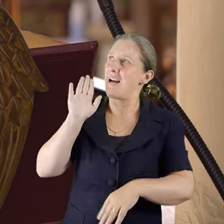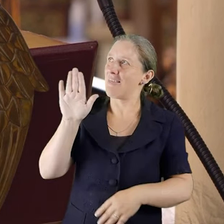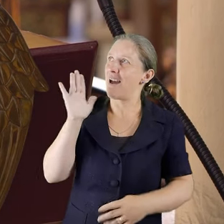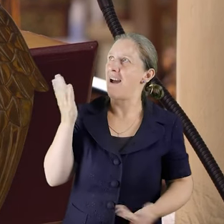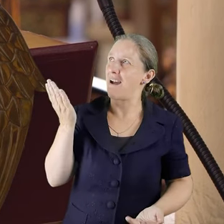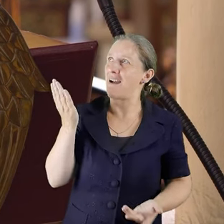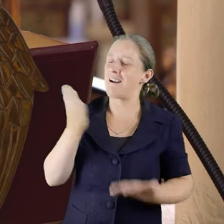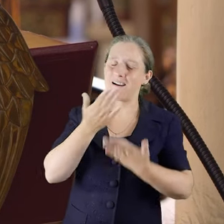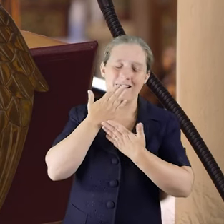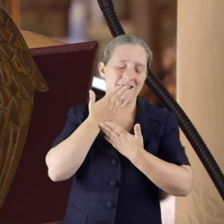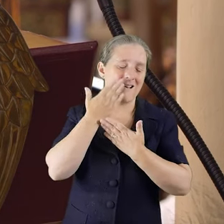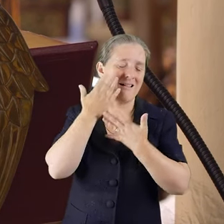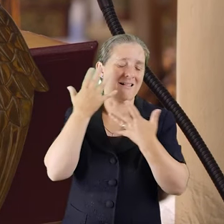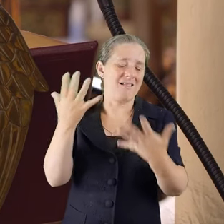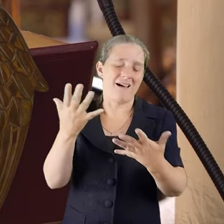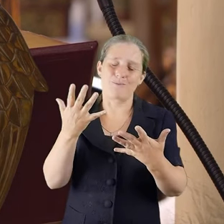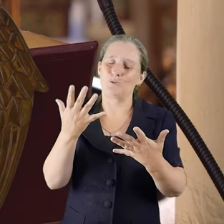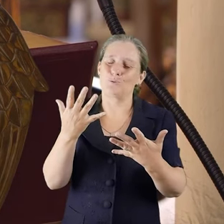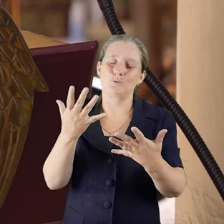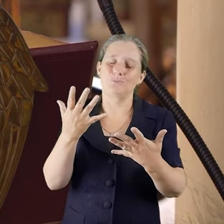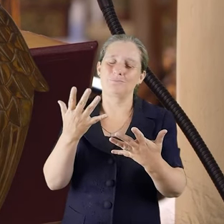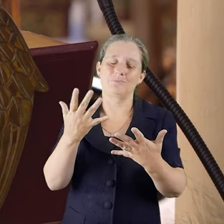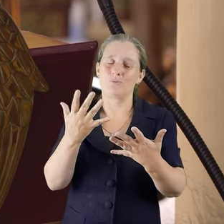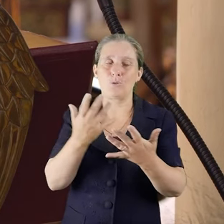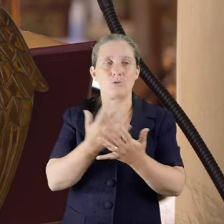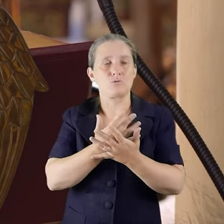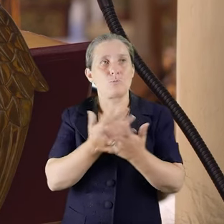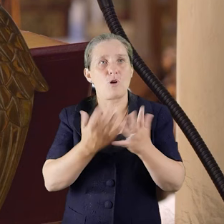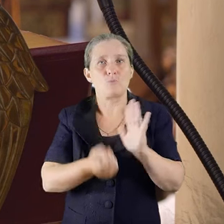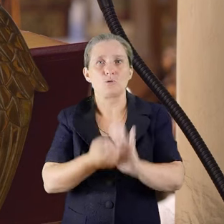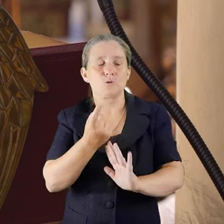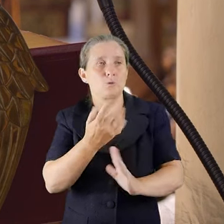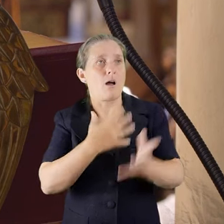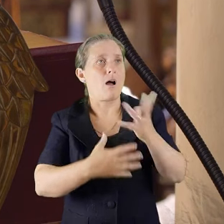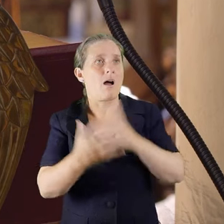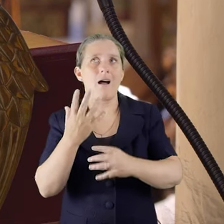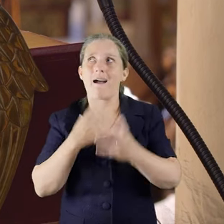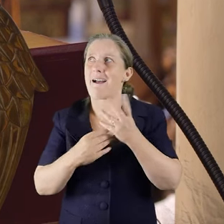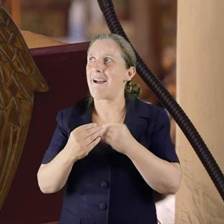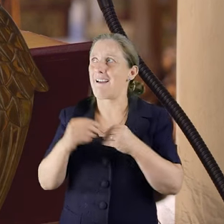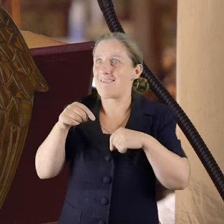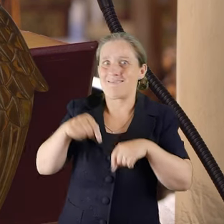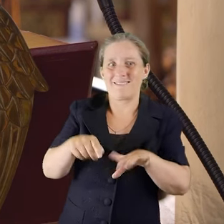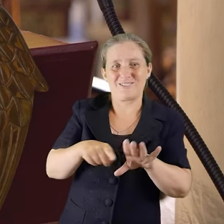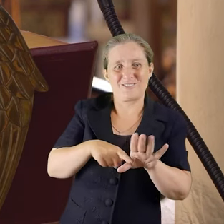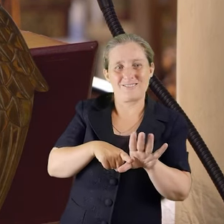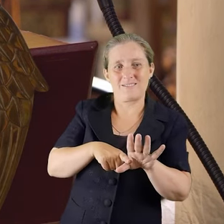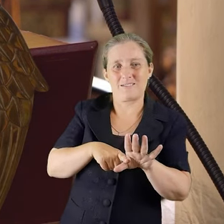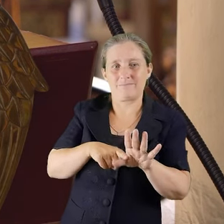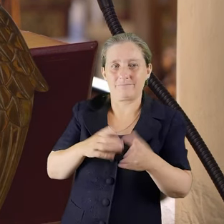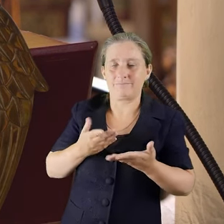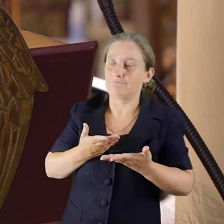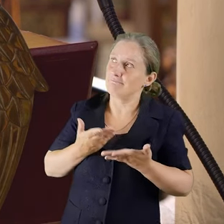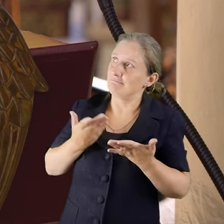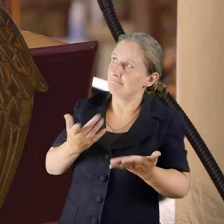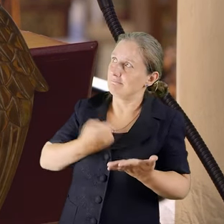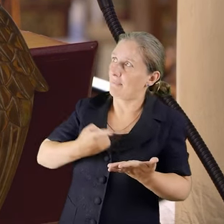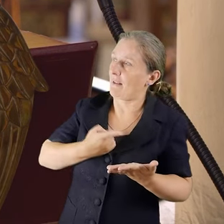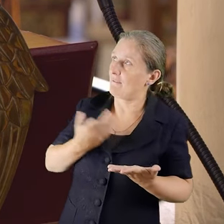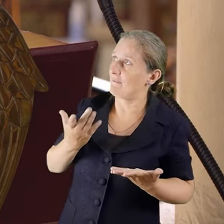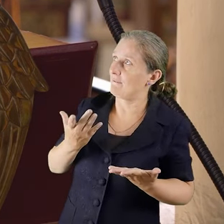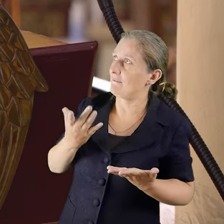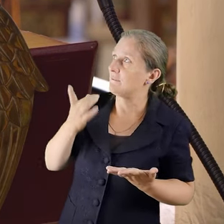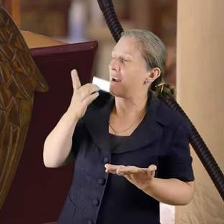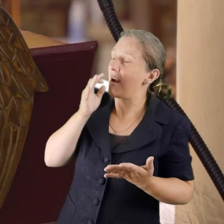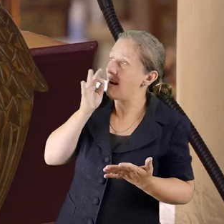Heavenly Father, we give you thanks for the opportunity to learn. At the beginning of this new year, we present ourselves